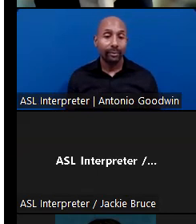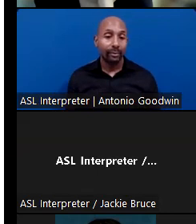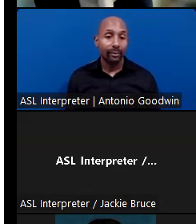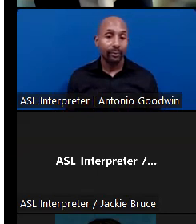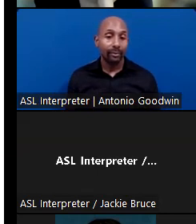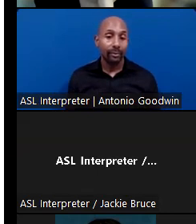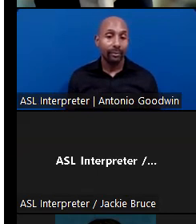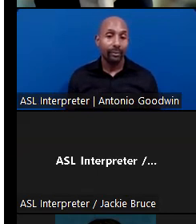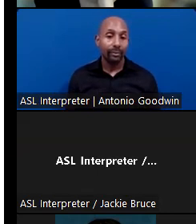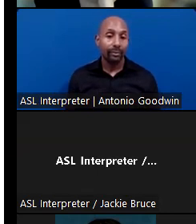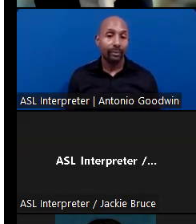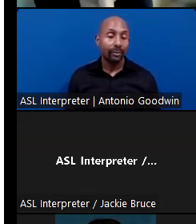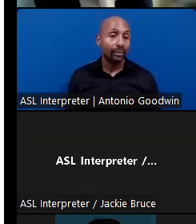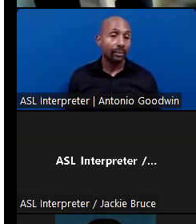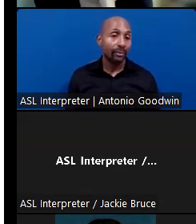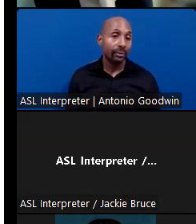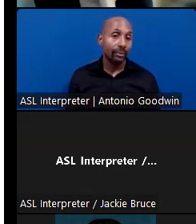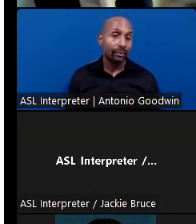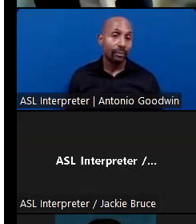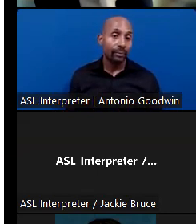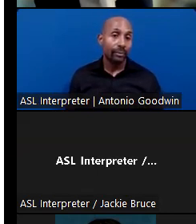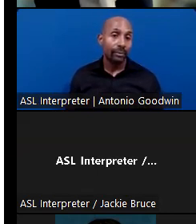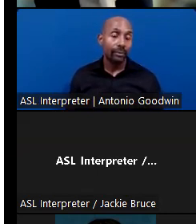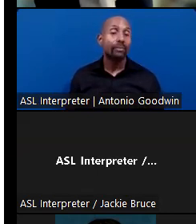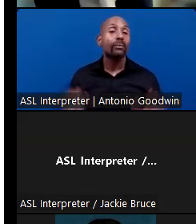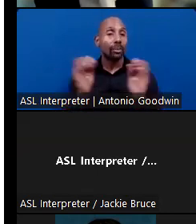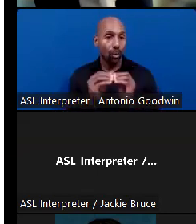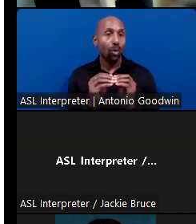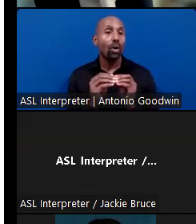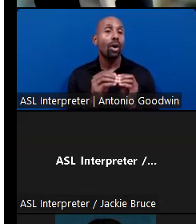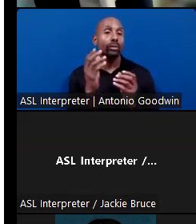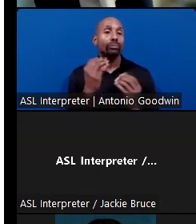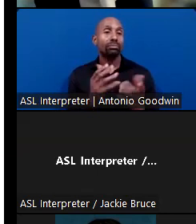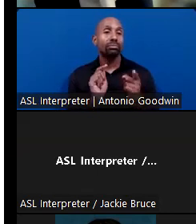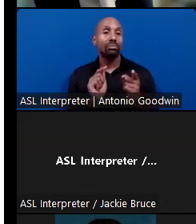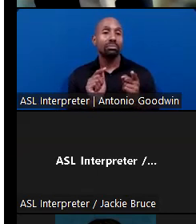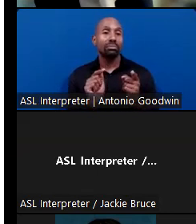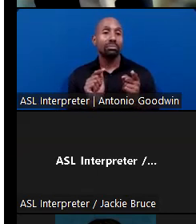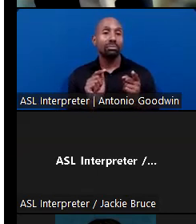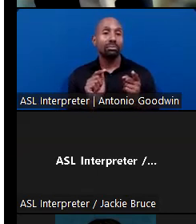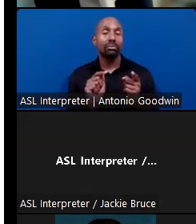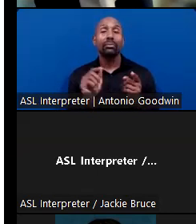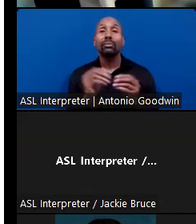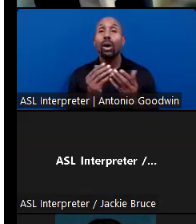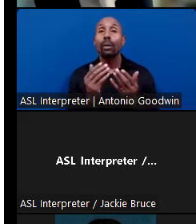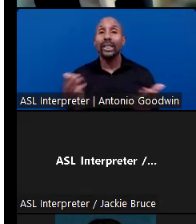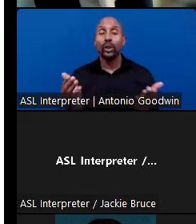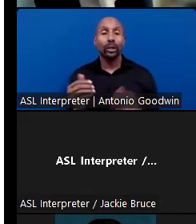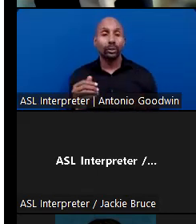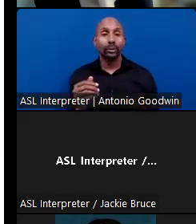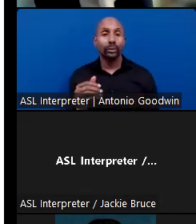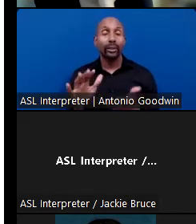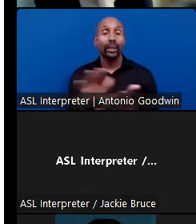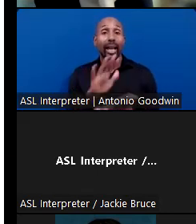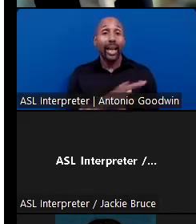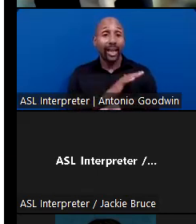like a handout that you can either email or print out for folks so that they can find information in